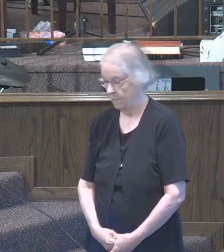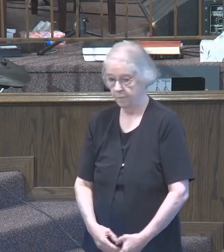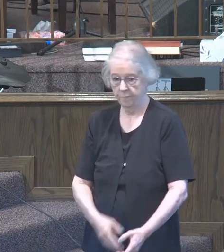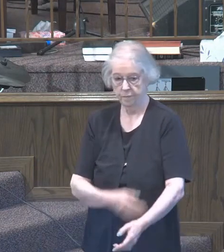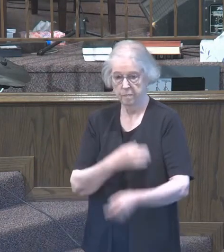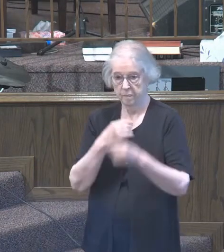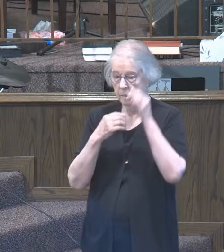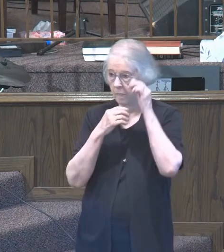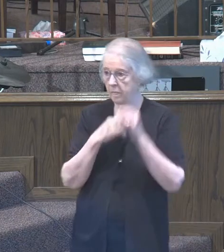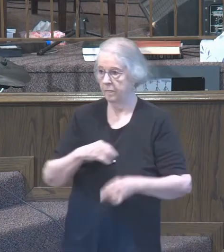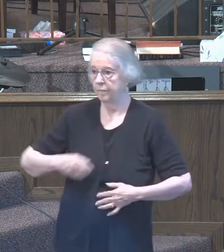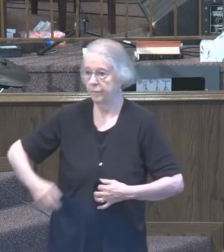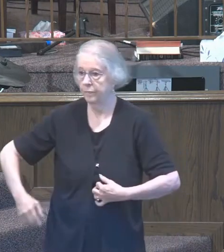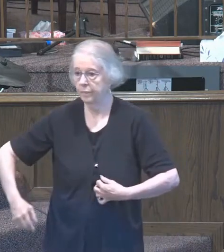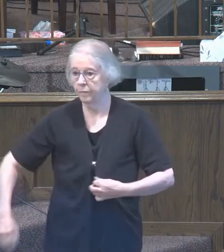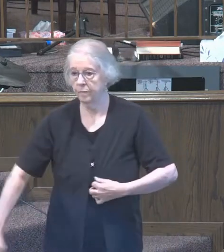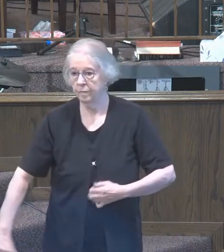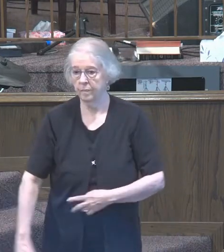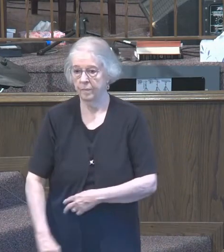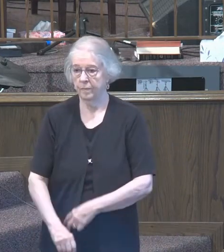would be. Yeah.